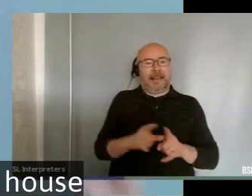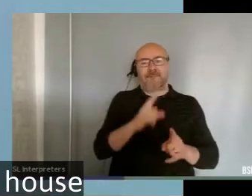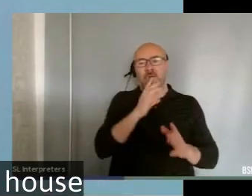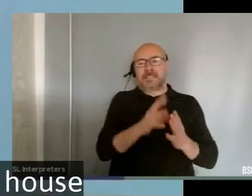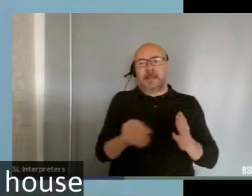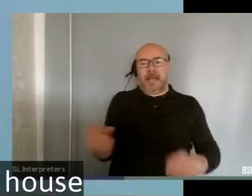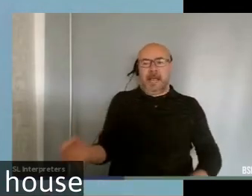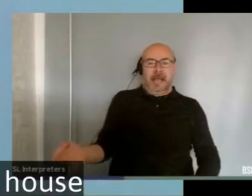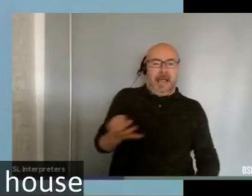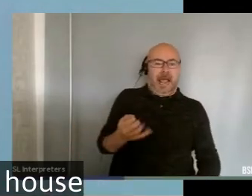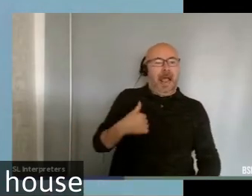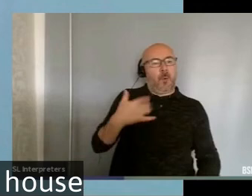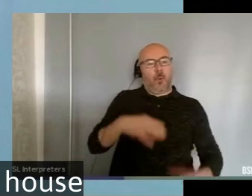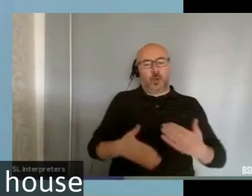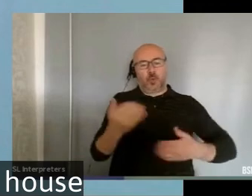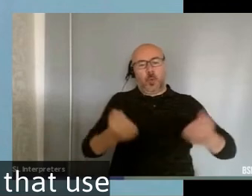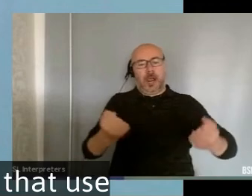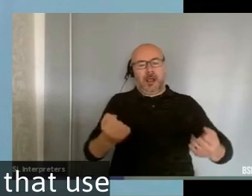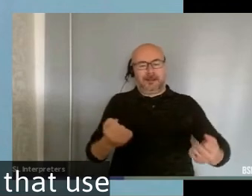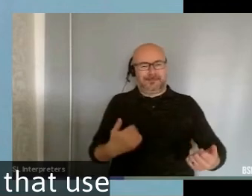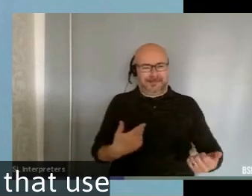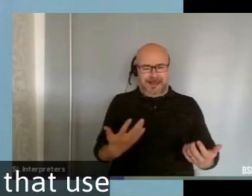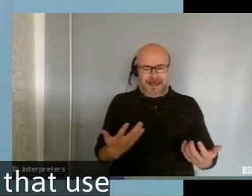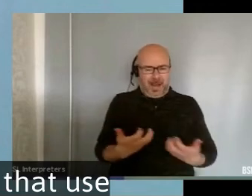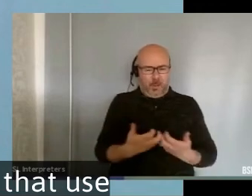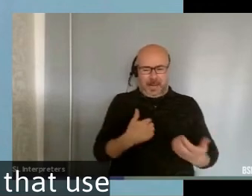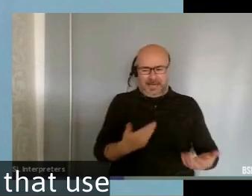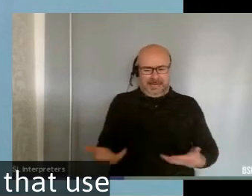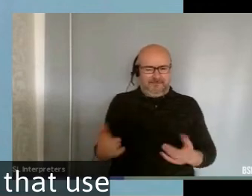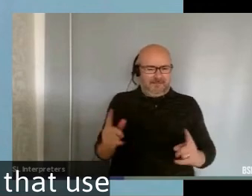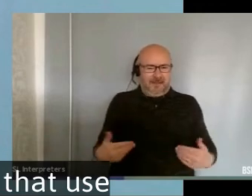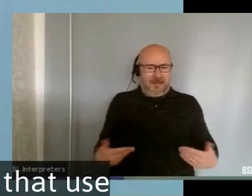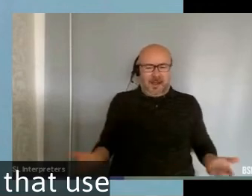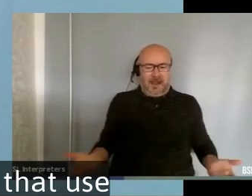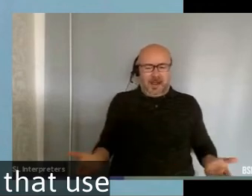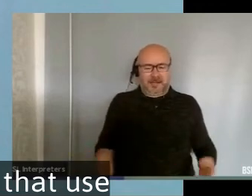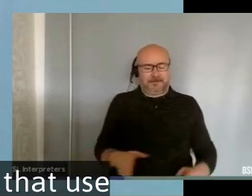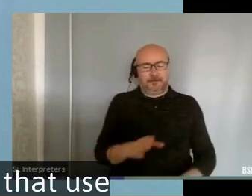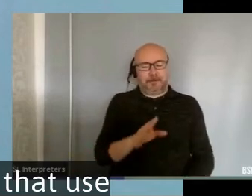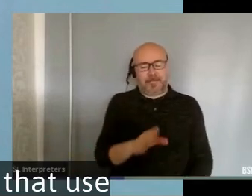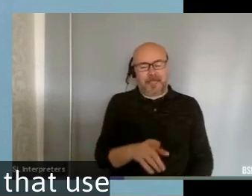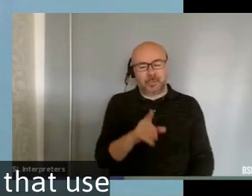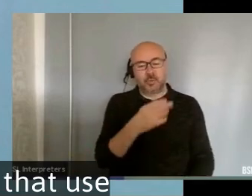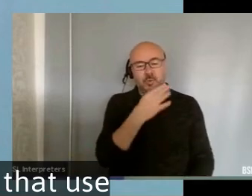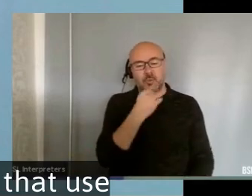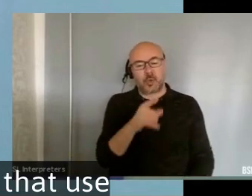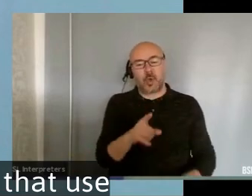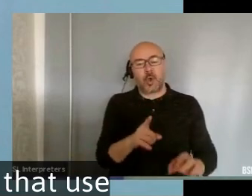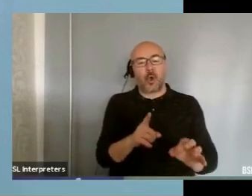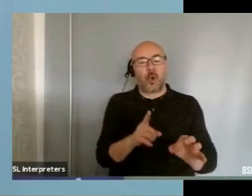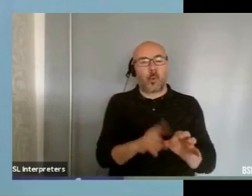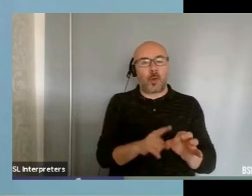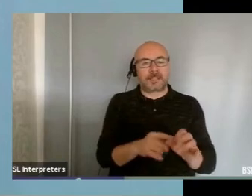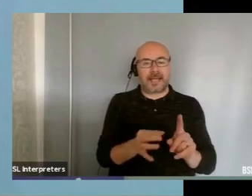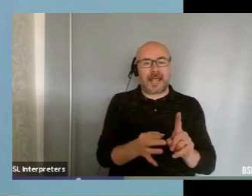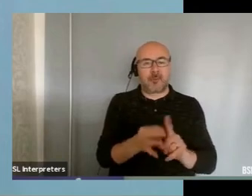car or something like that. What I would say is as Jason said, use one of the quality improvement tools. You